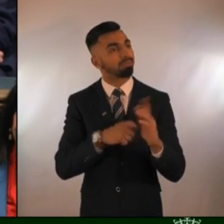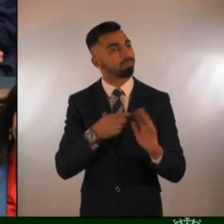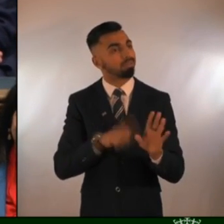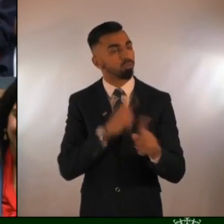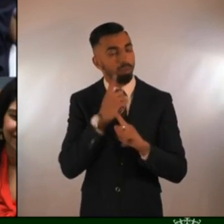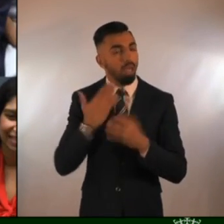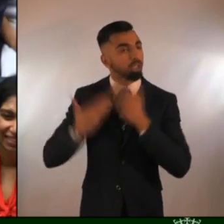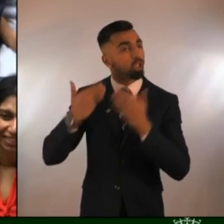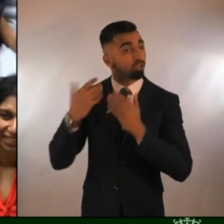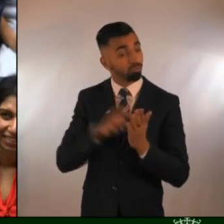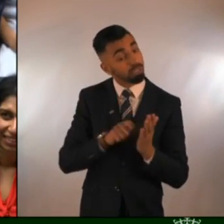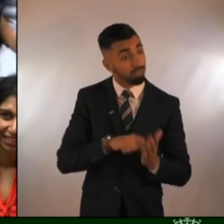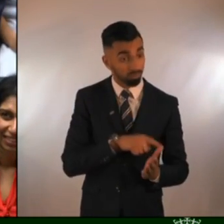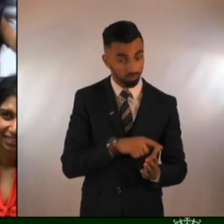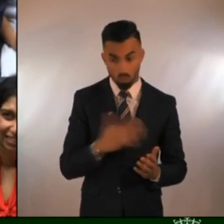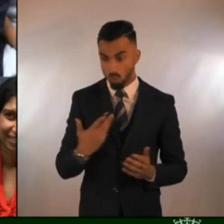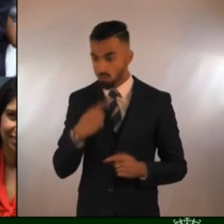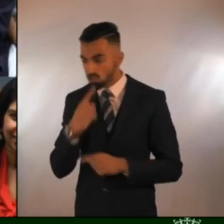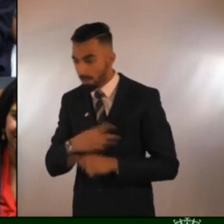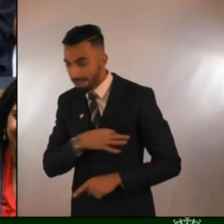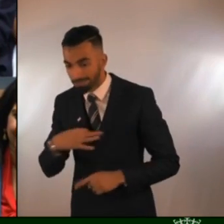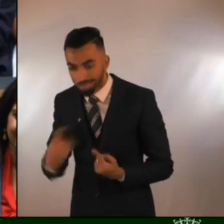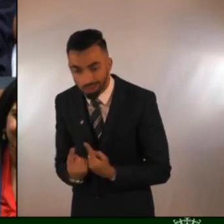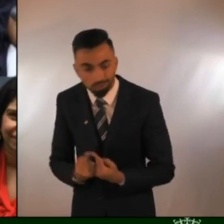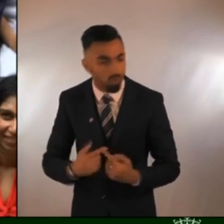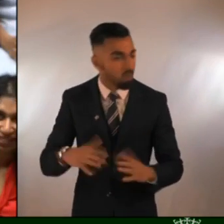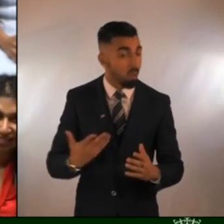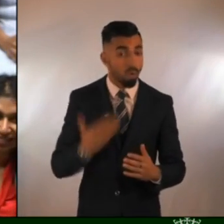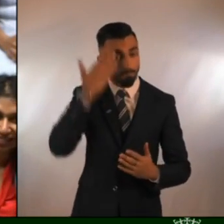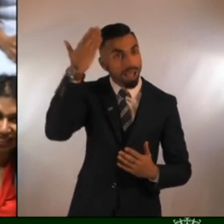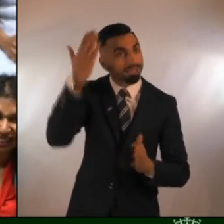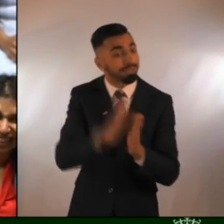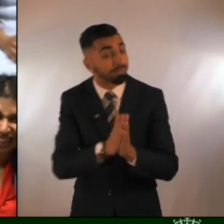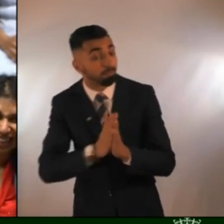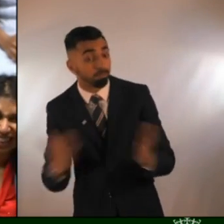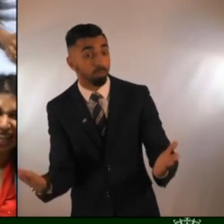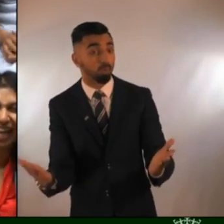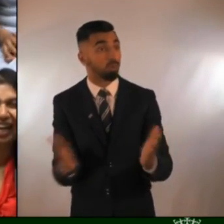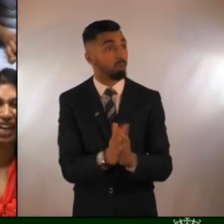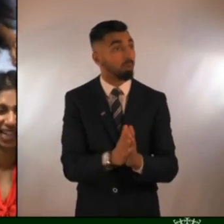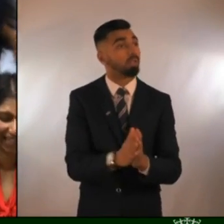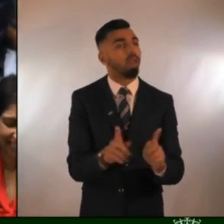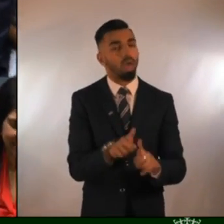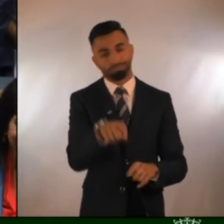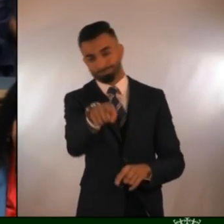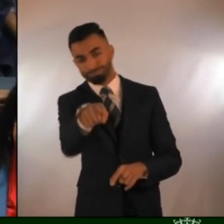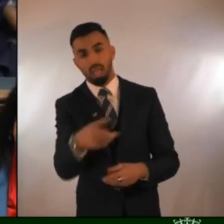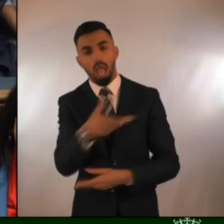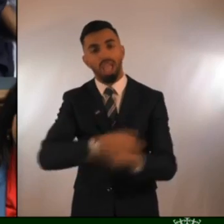textbooks like Gray's Anatomy, or indeed works of fantasy like John MacDonald's Economics for the Many.